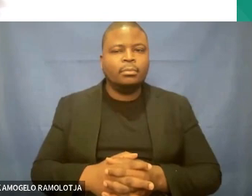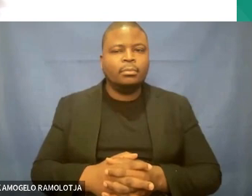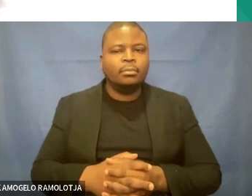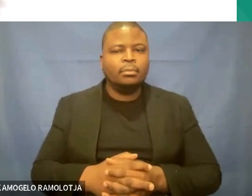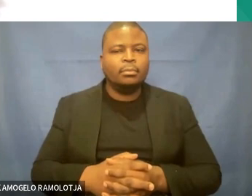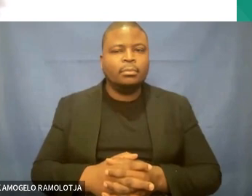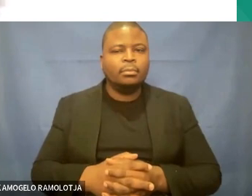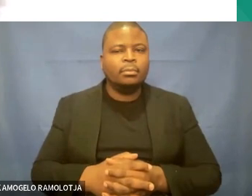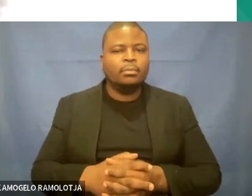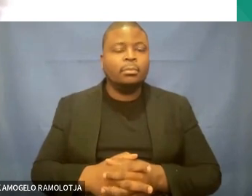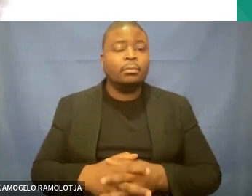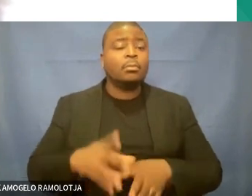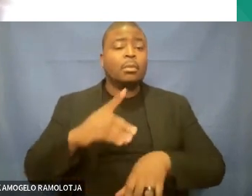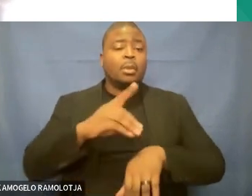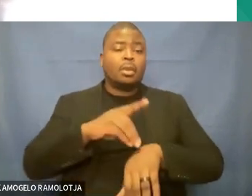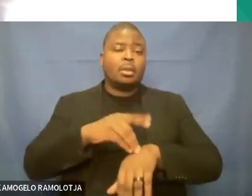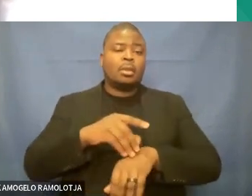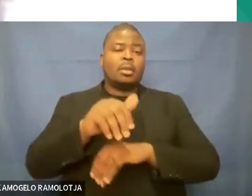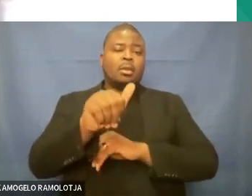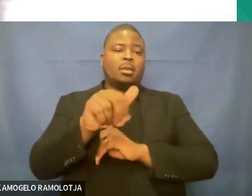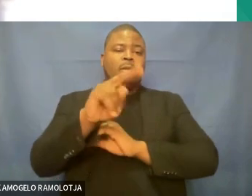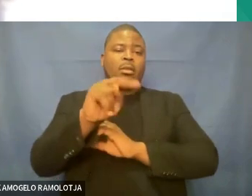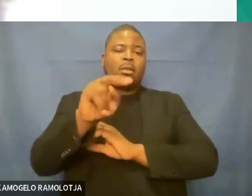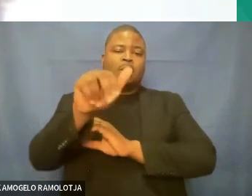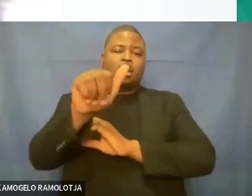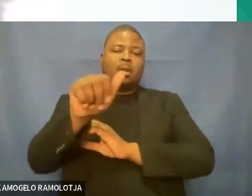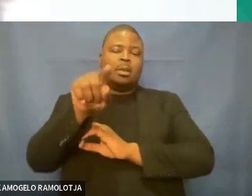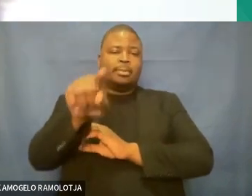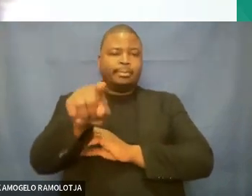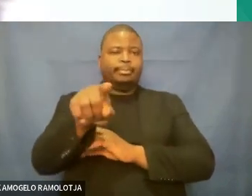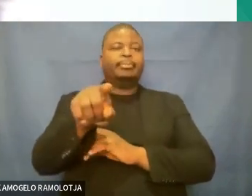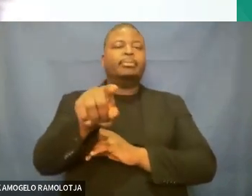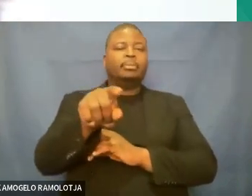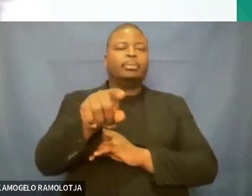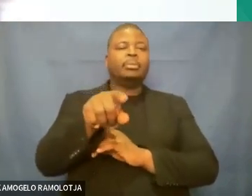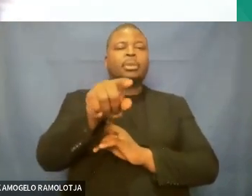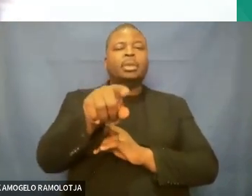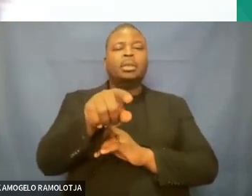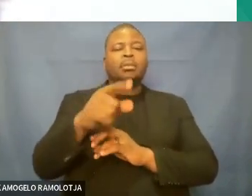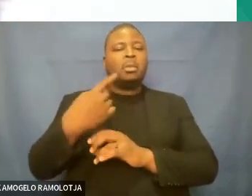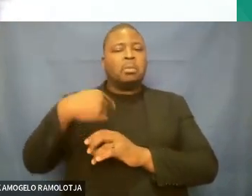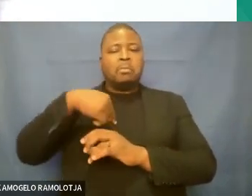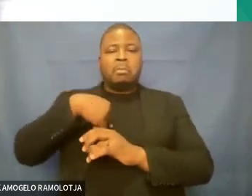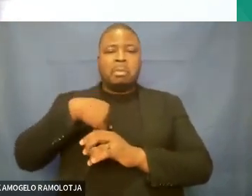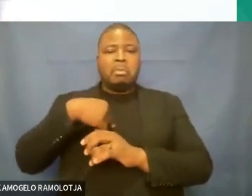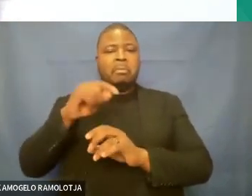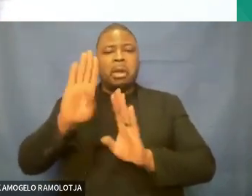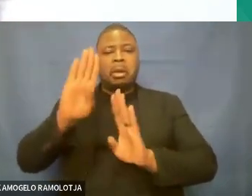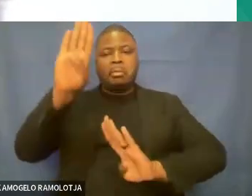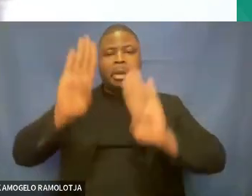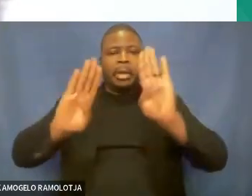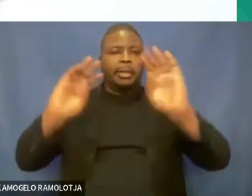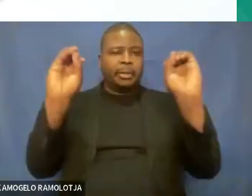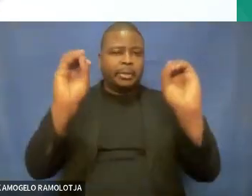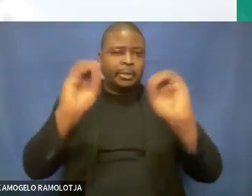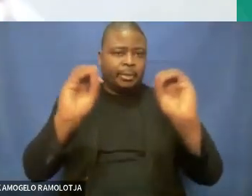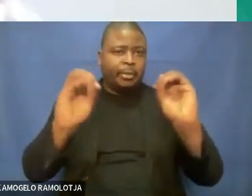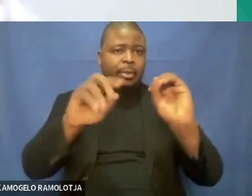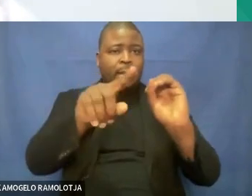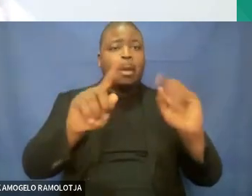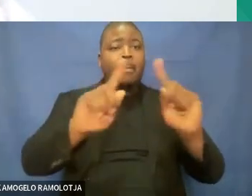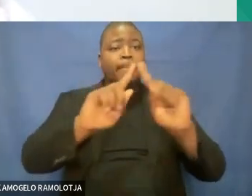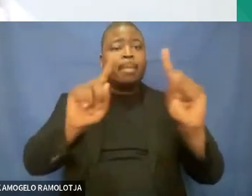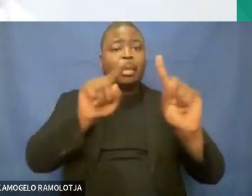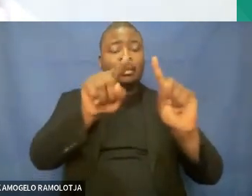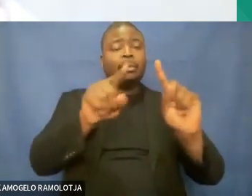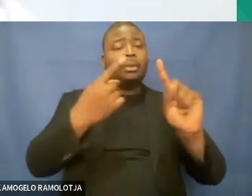Dr. Anam, I'm not picking up any hands, but perhaps I can take this opportunity to engage you